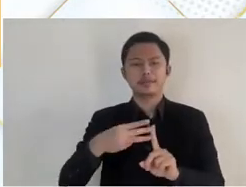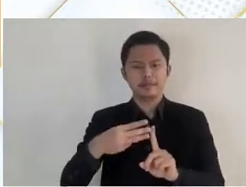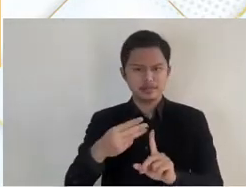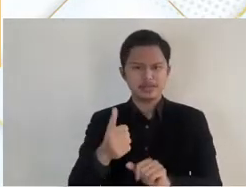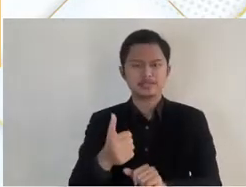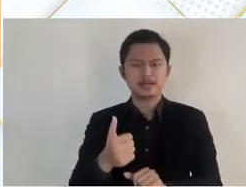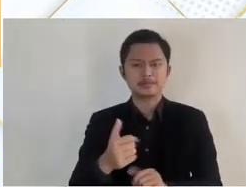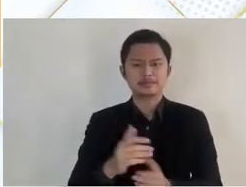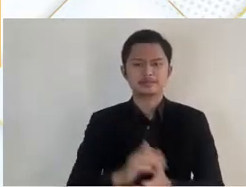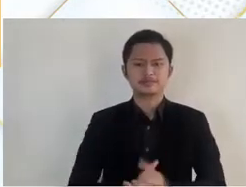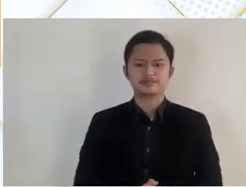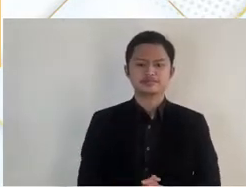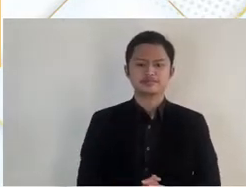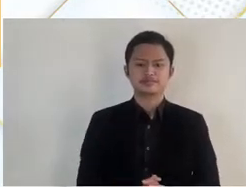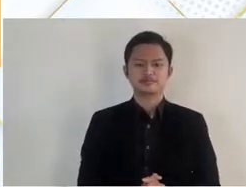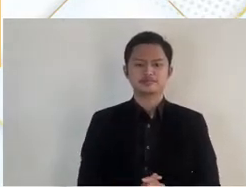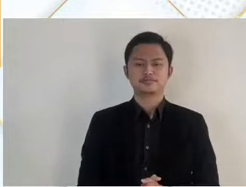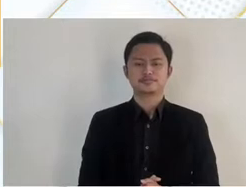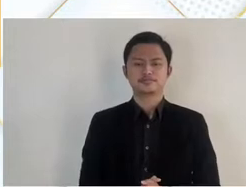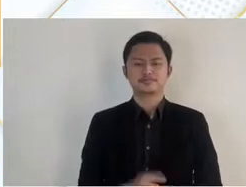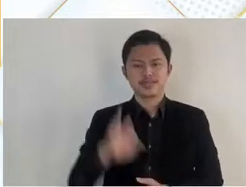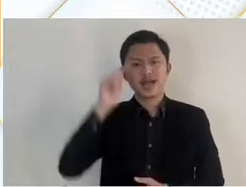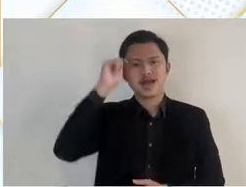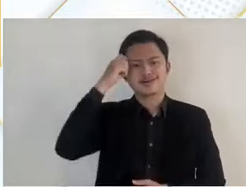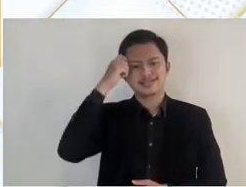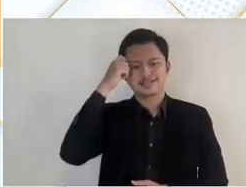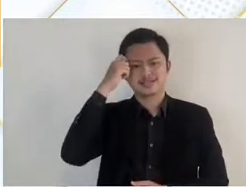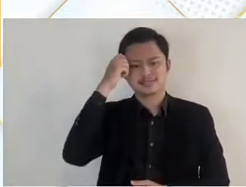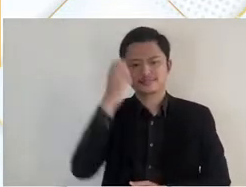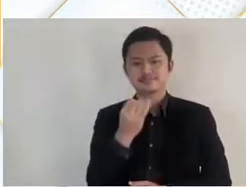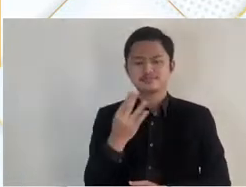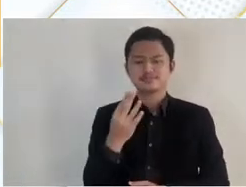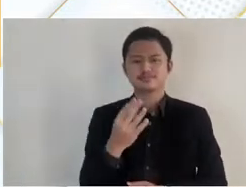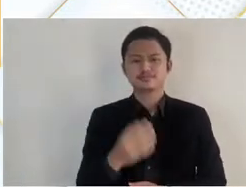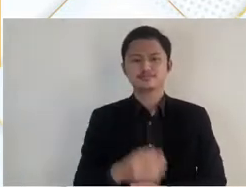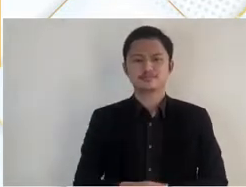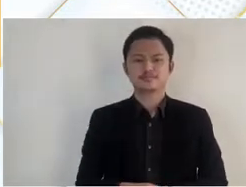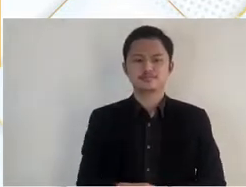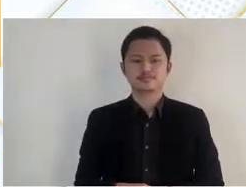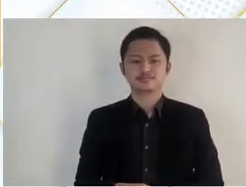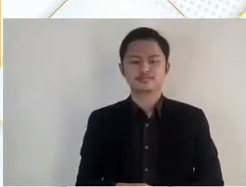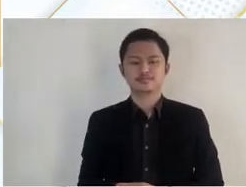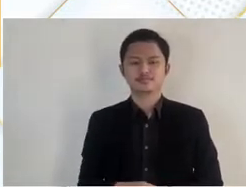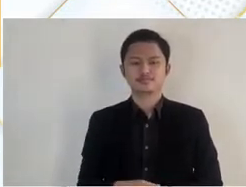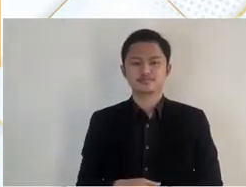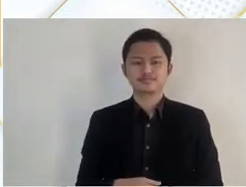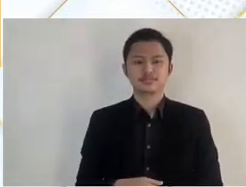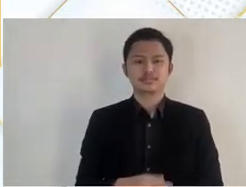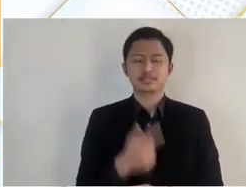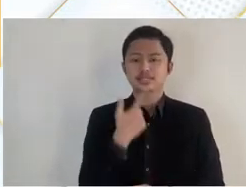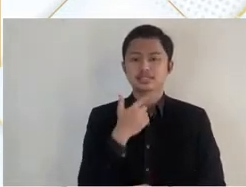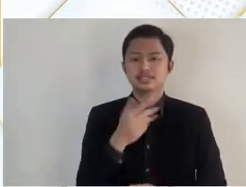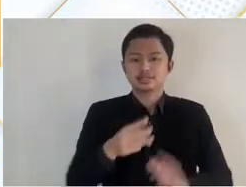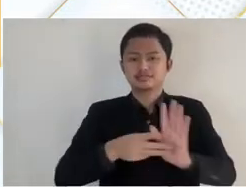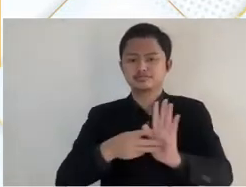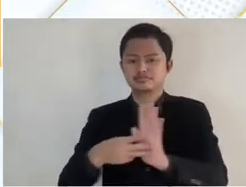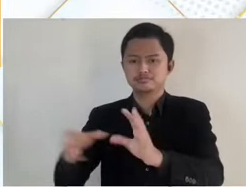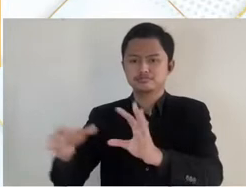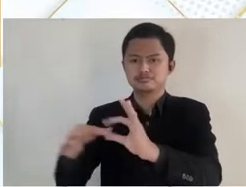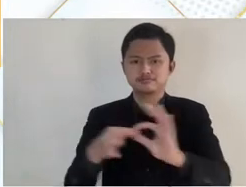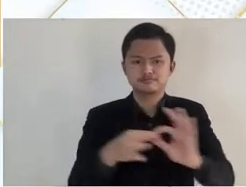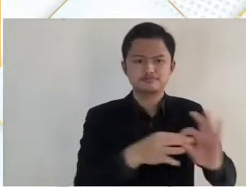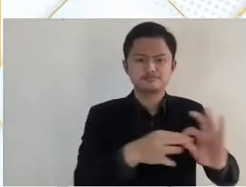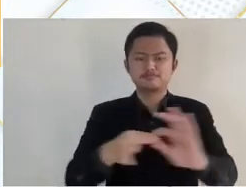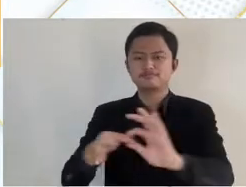Day, memorial or remembrance events, seminars such as this, conferences and assemblies that